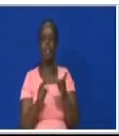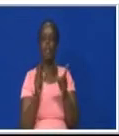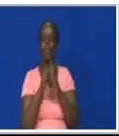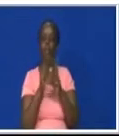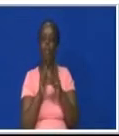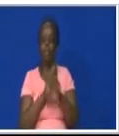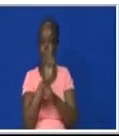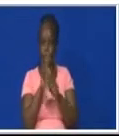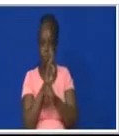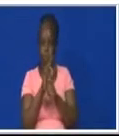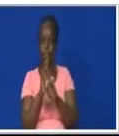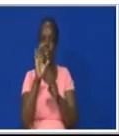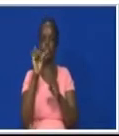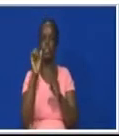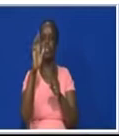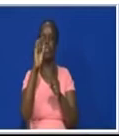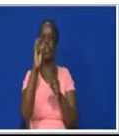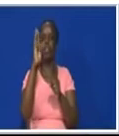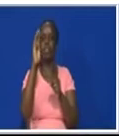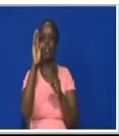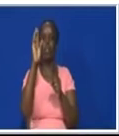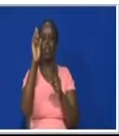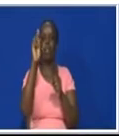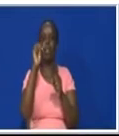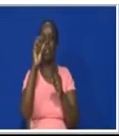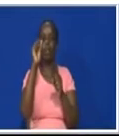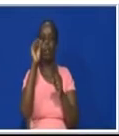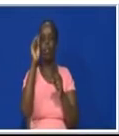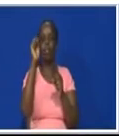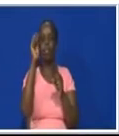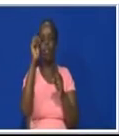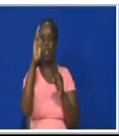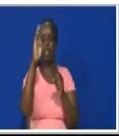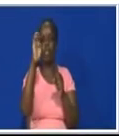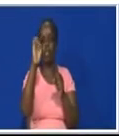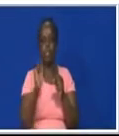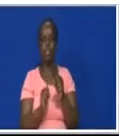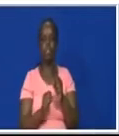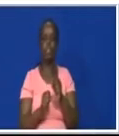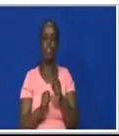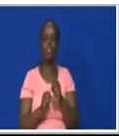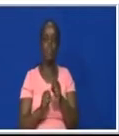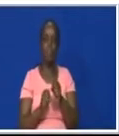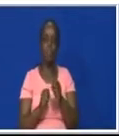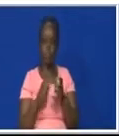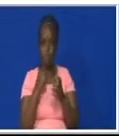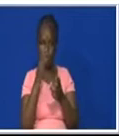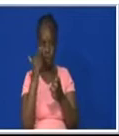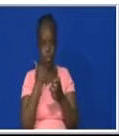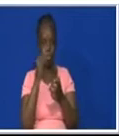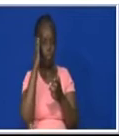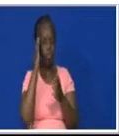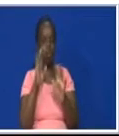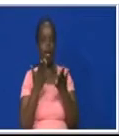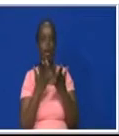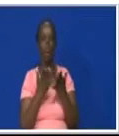in testing is circumstance. So this is a circumstantial question. So we need to know how